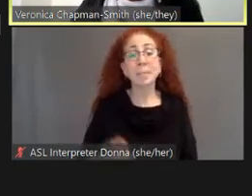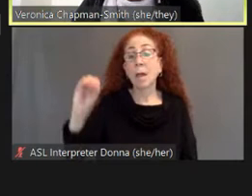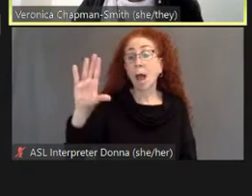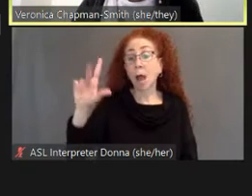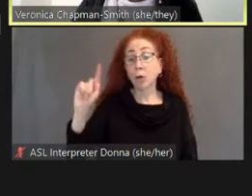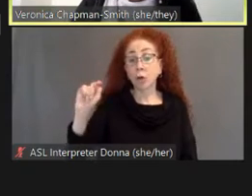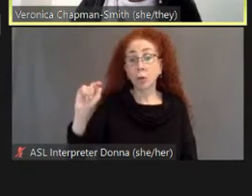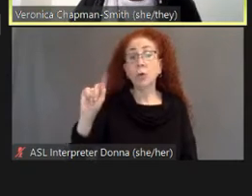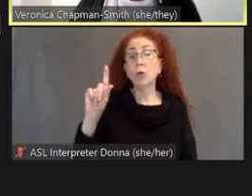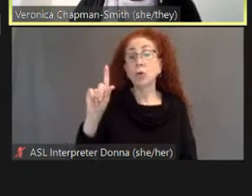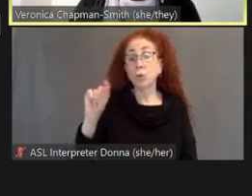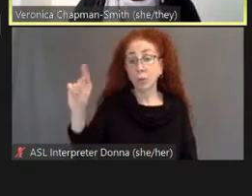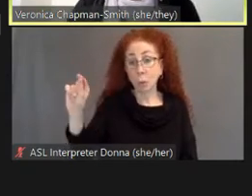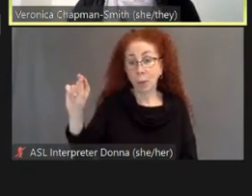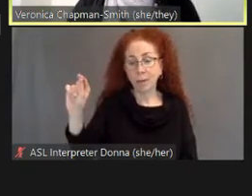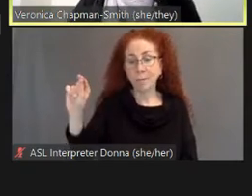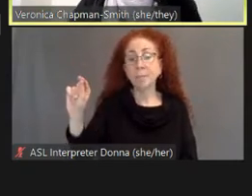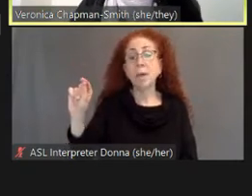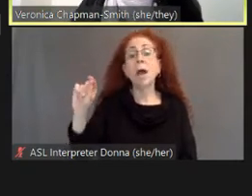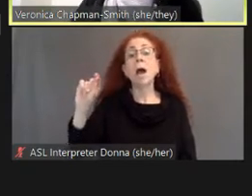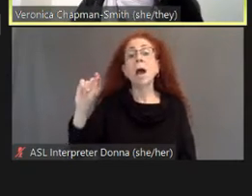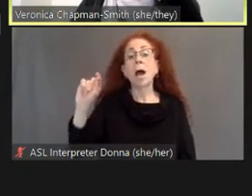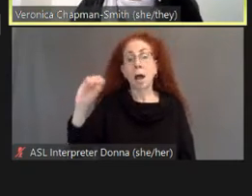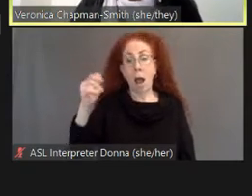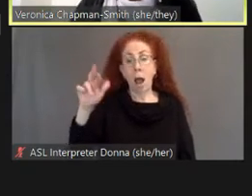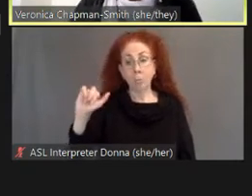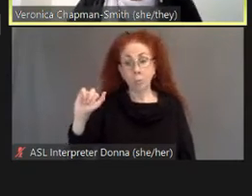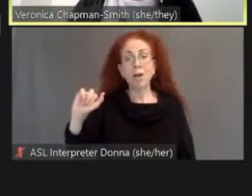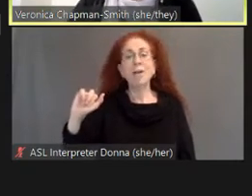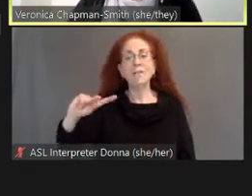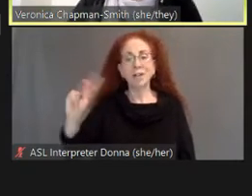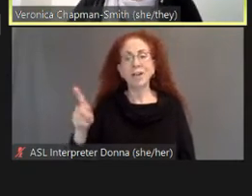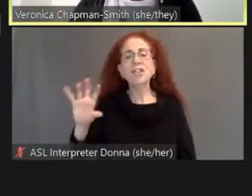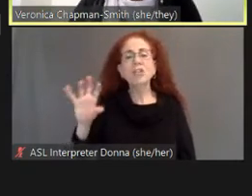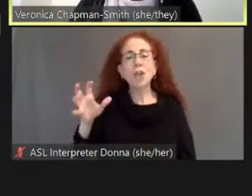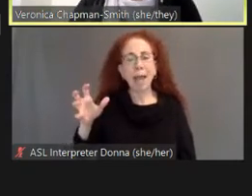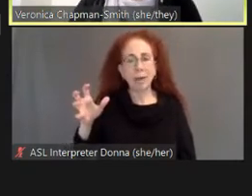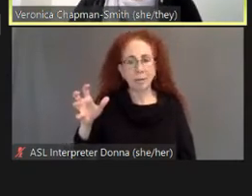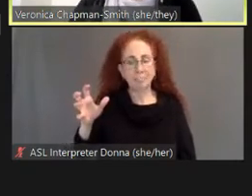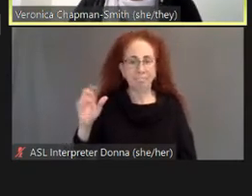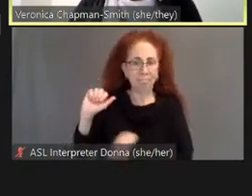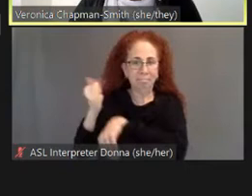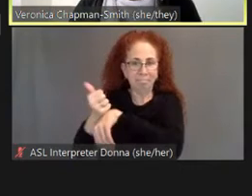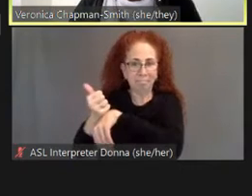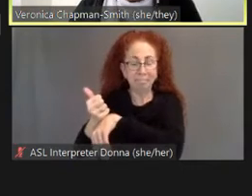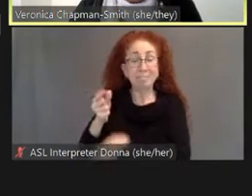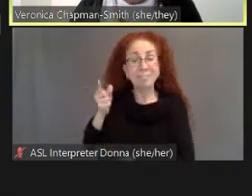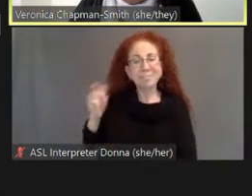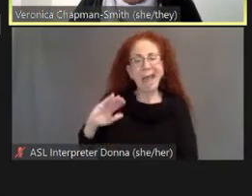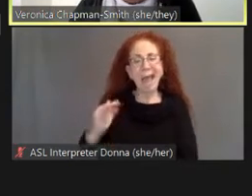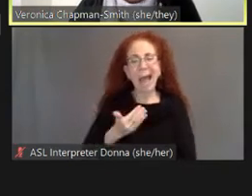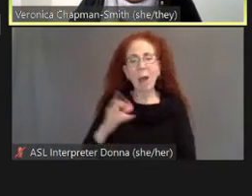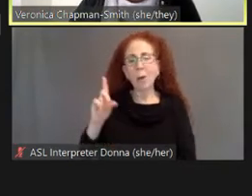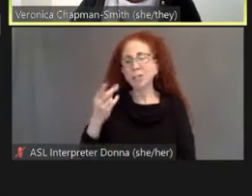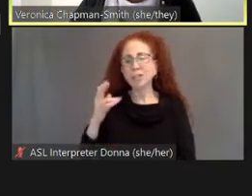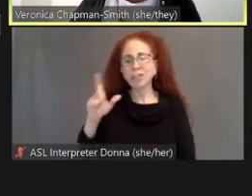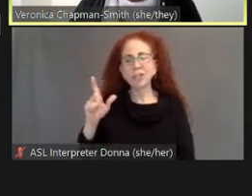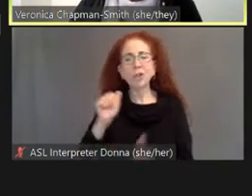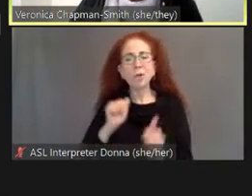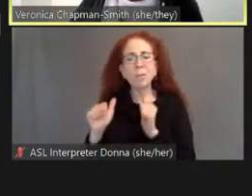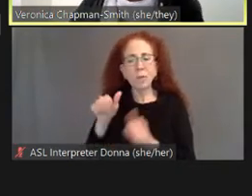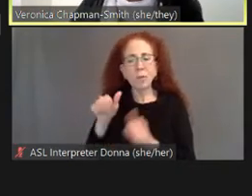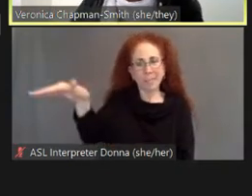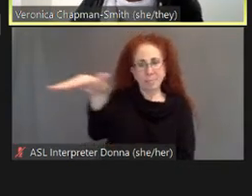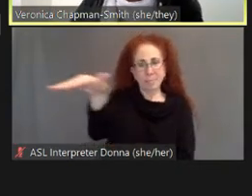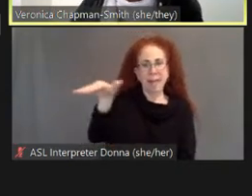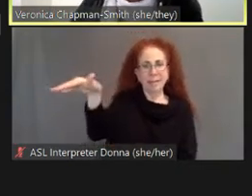October 2020, the Opera Philadelphia channel began. The channel is our digital performing space.